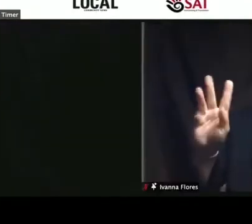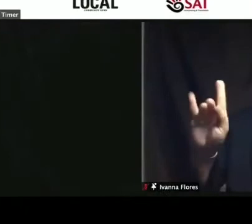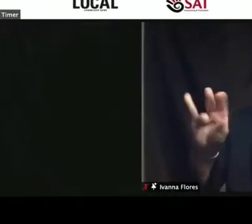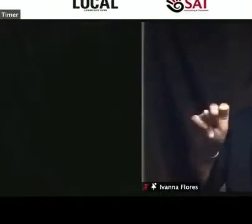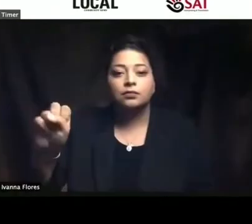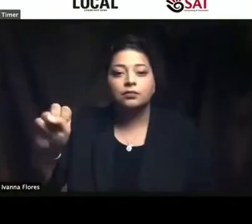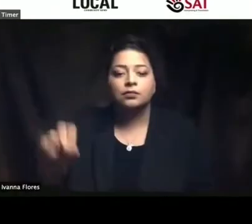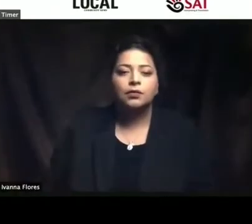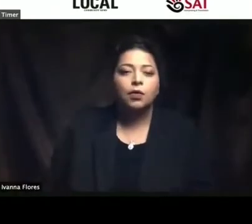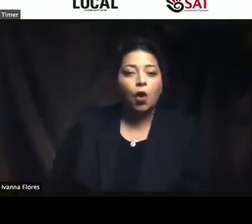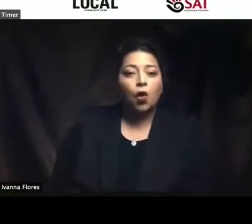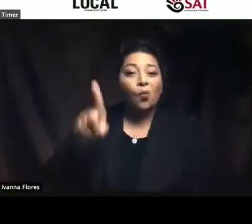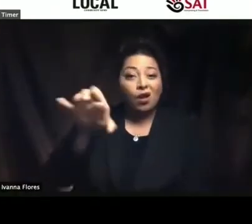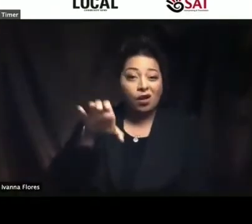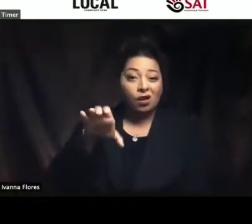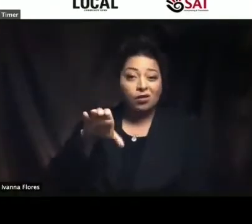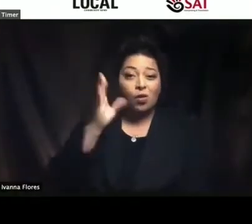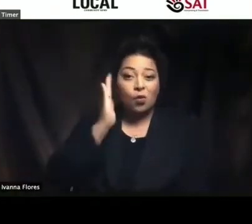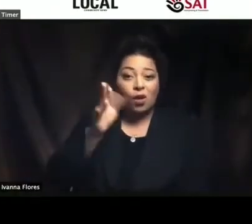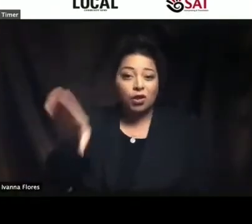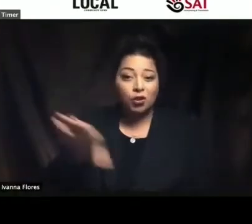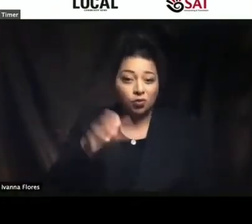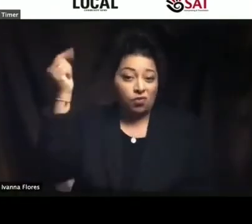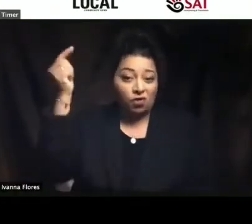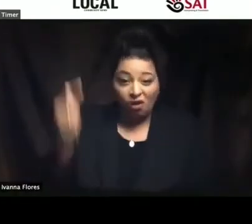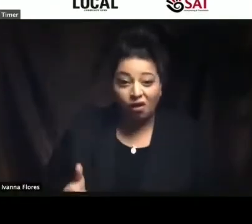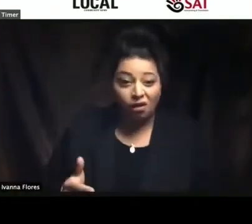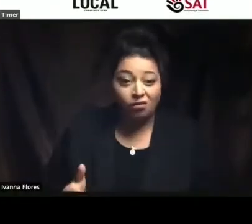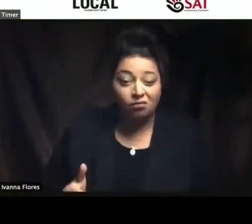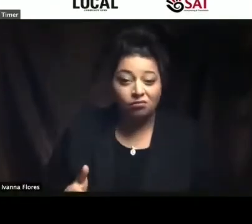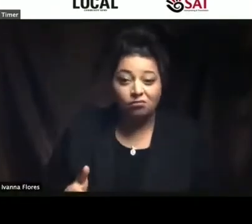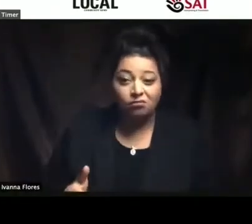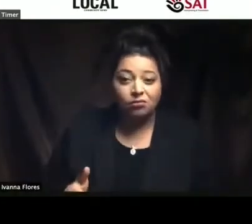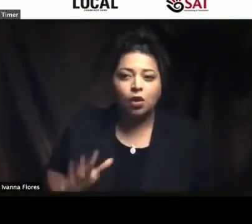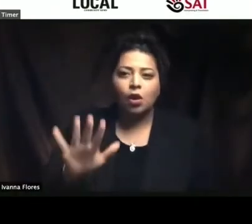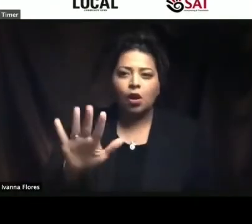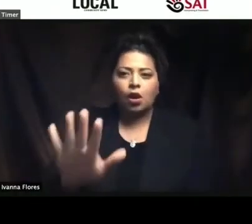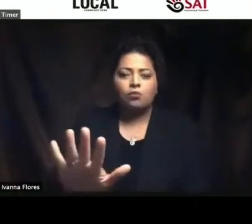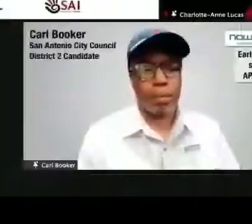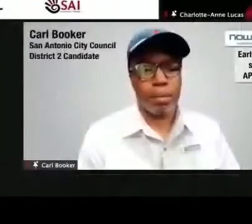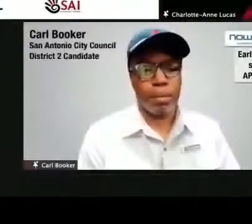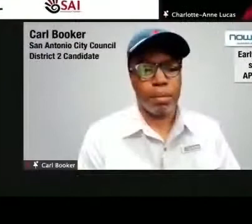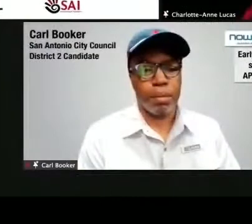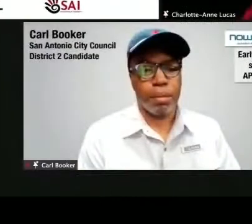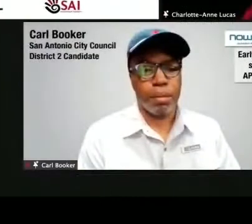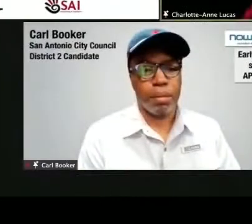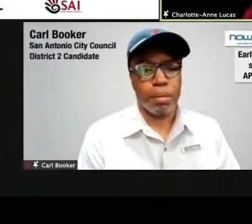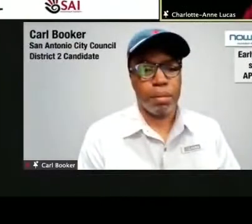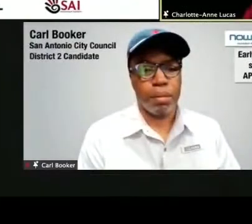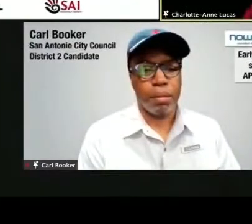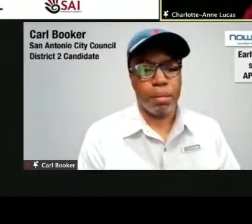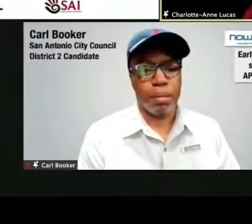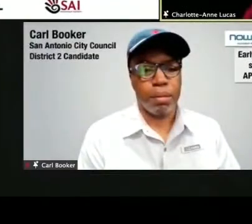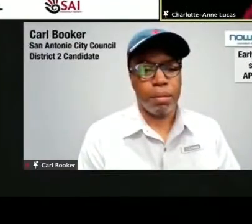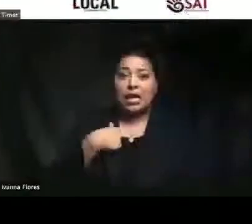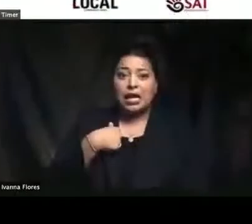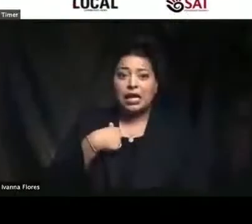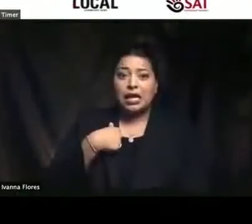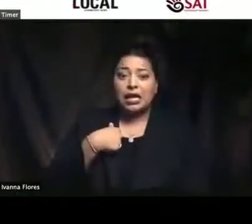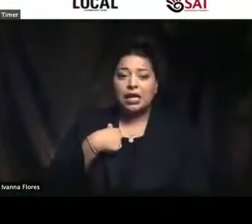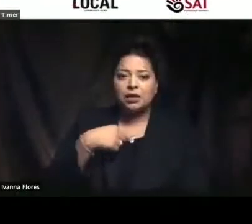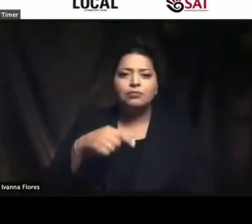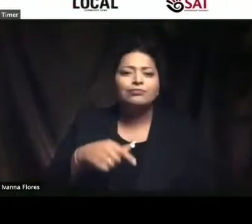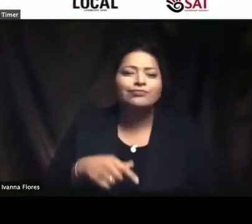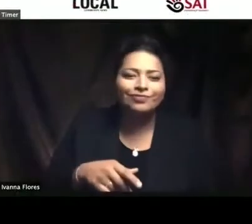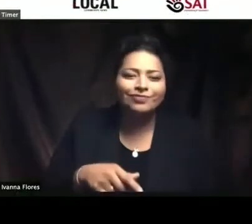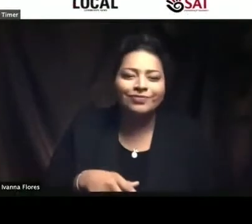100%. I will do all of them. There are going to be some neighborhoods. Wow. Hold on. Are you hearing me? There we go. Now we got